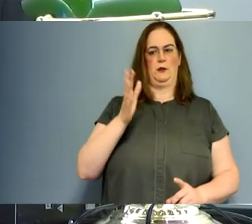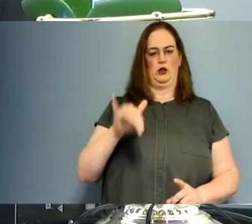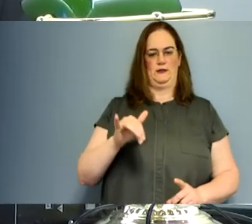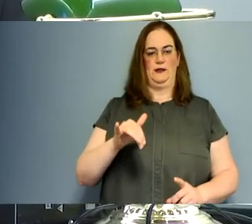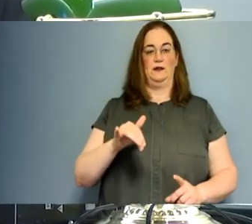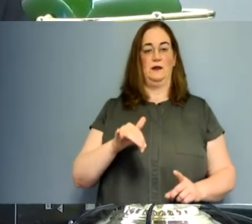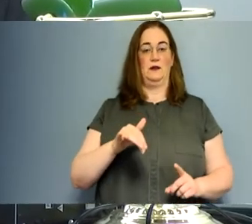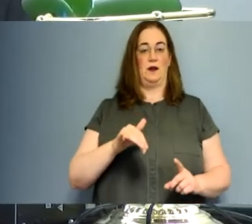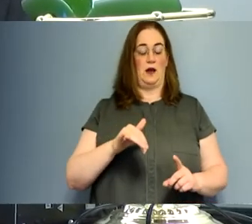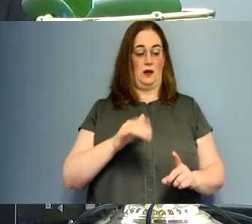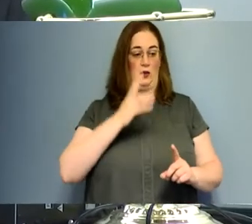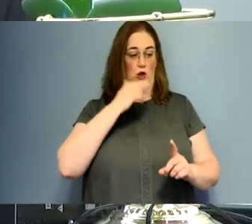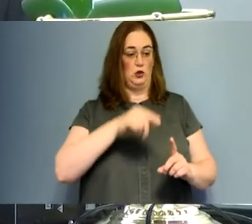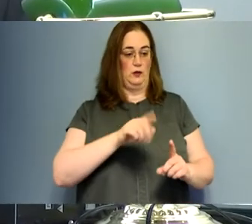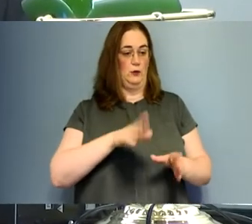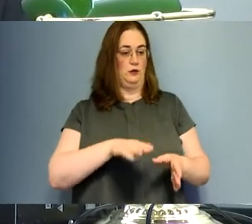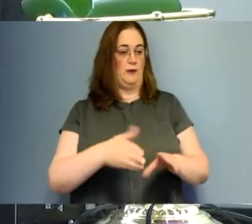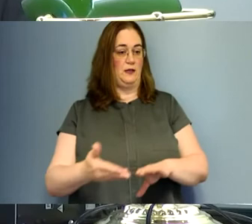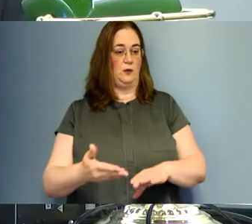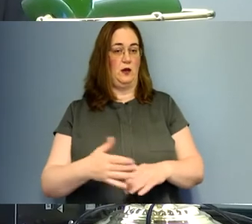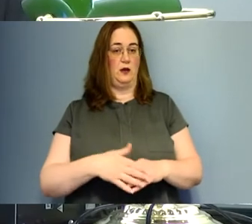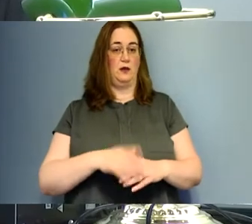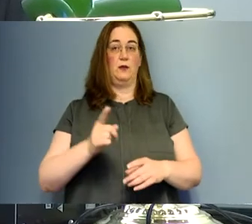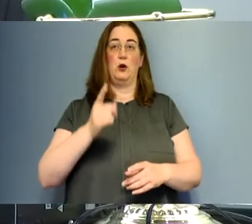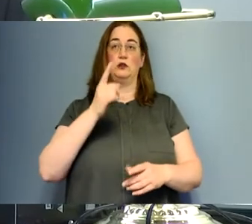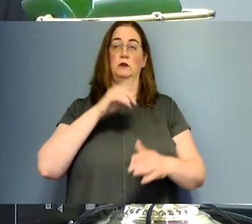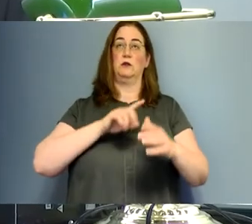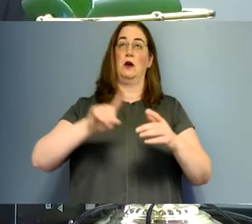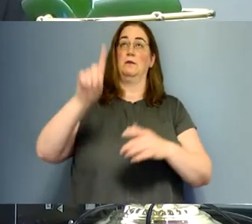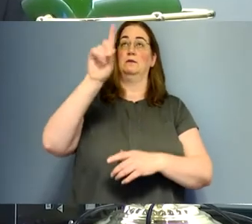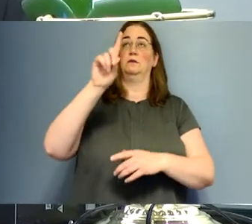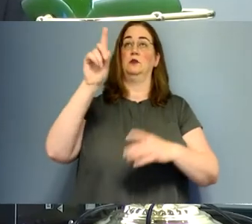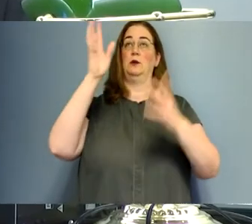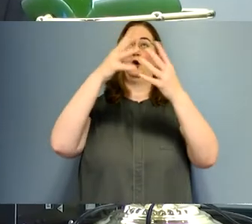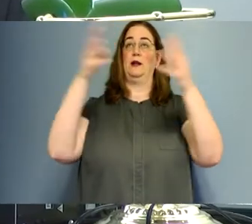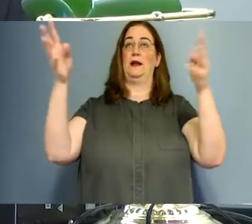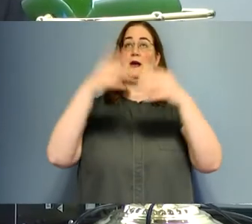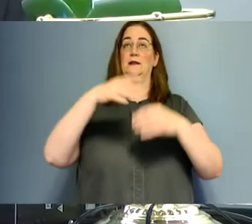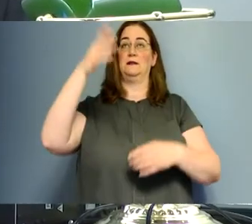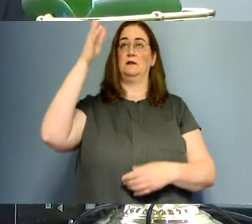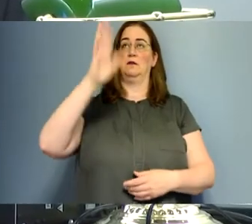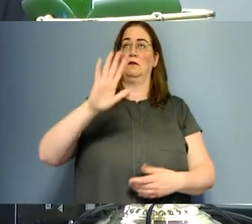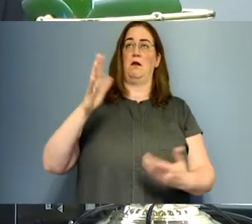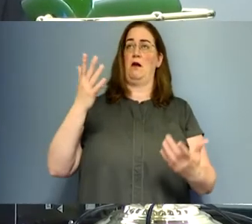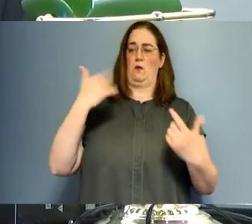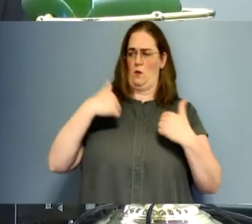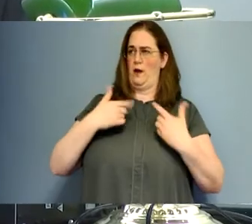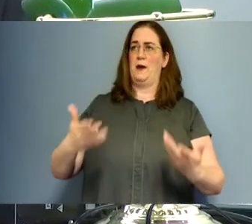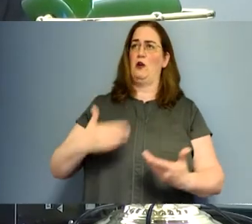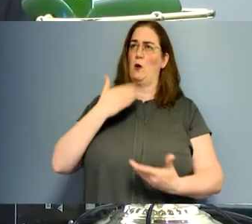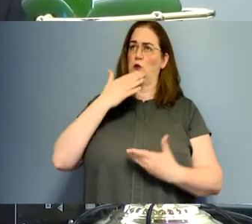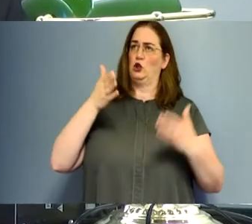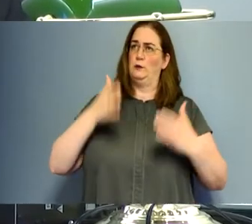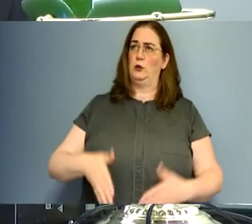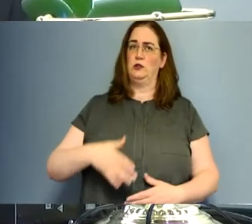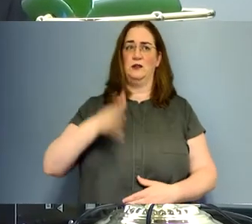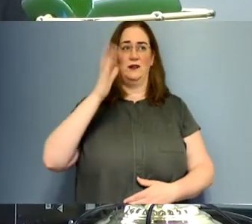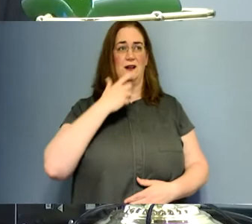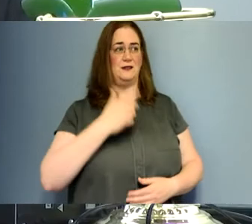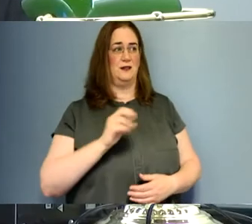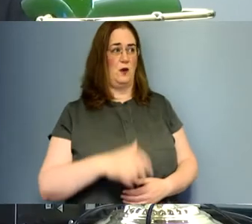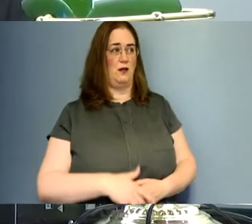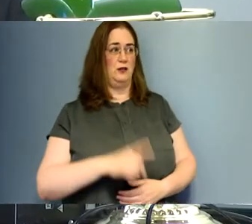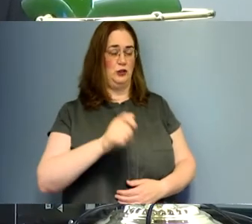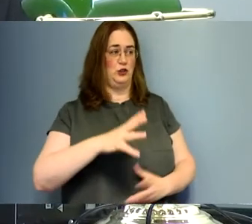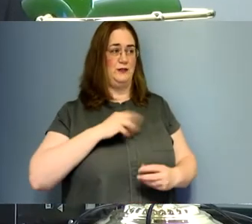the person passed away. And the person's at the pearly gates and is talking to God and saying, well, you know, God, why am I here? You know, I was a good person. And God says, well, you